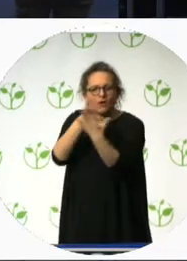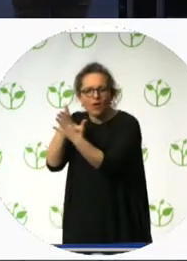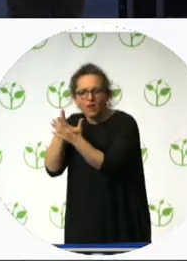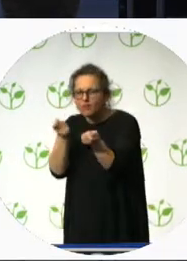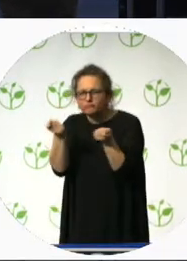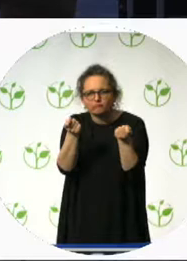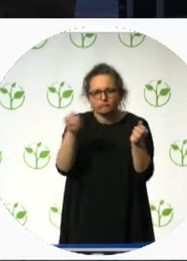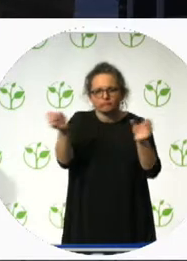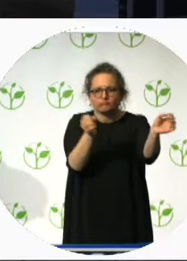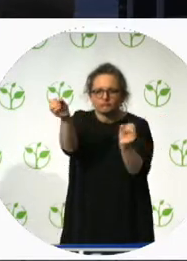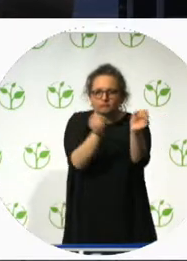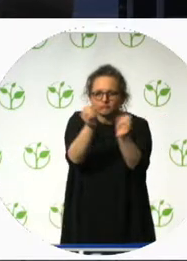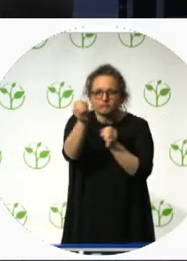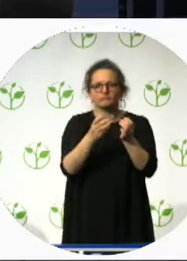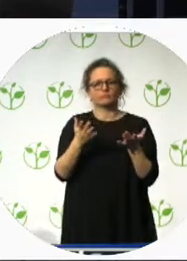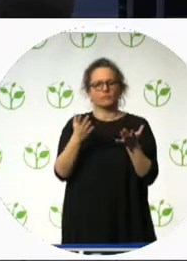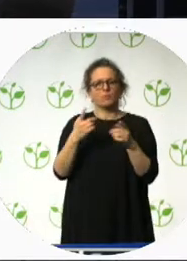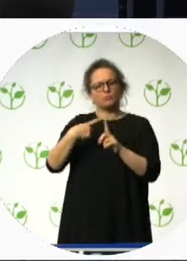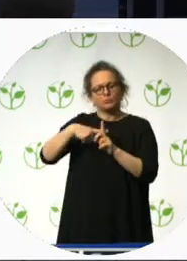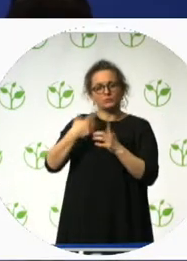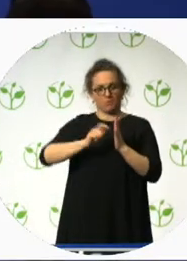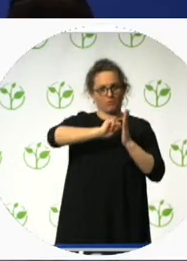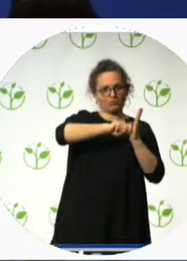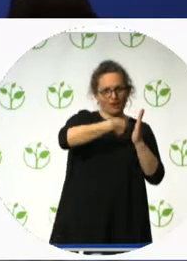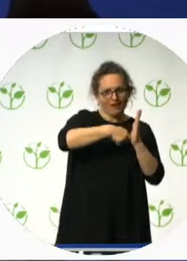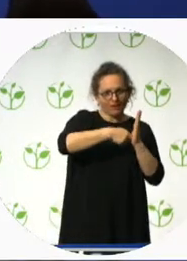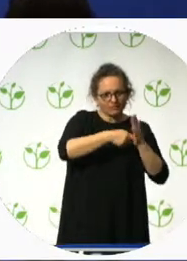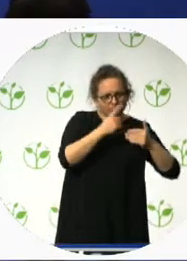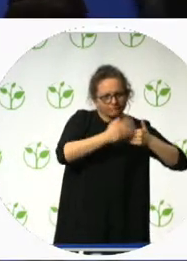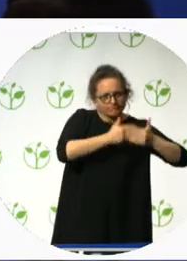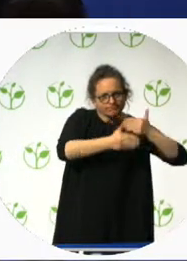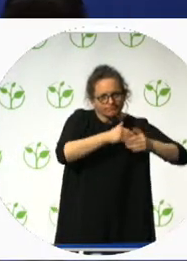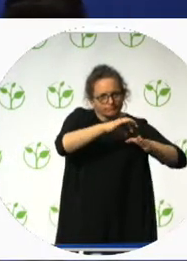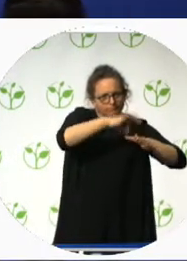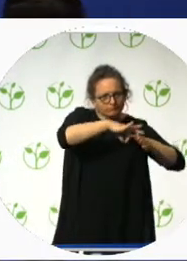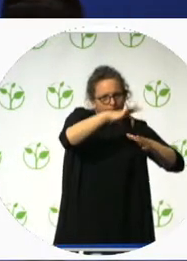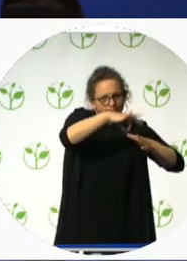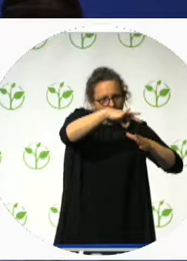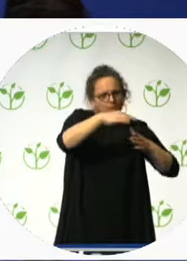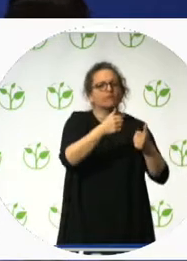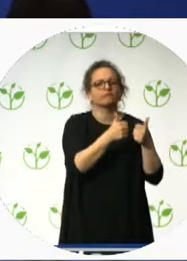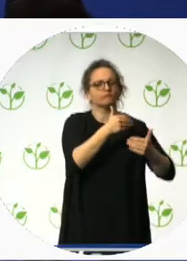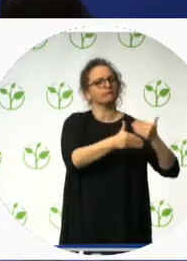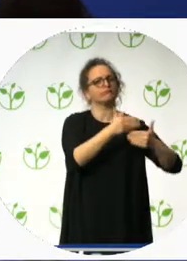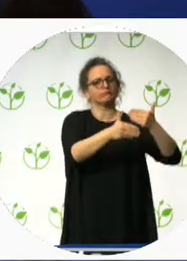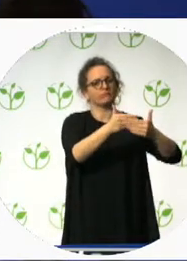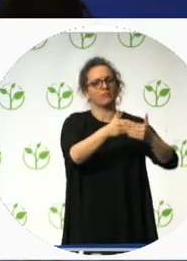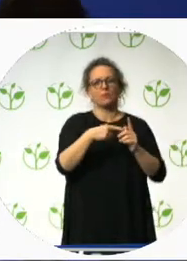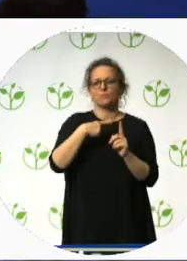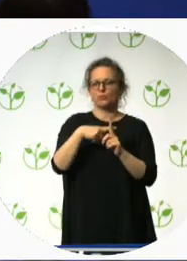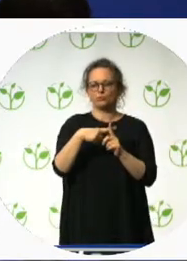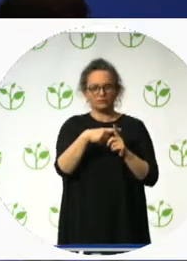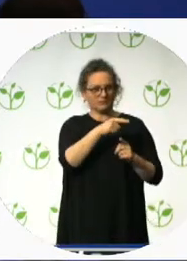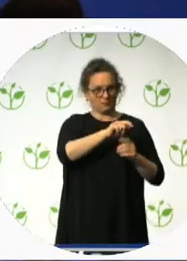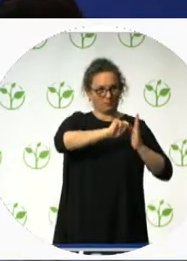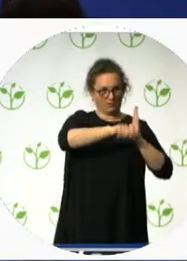development, personnel management, and standardization of document processes and